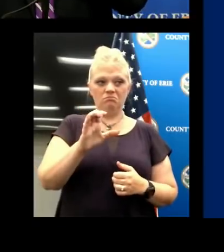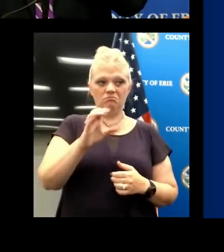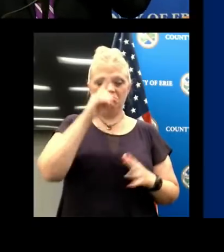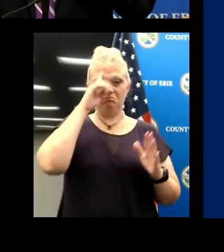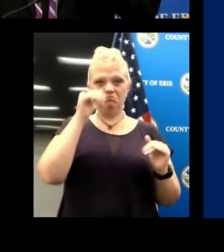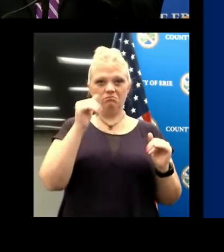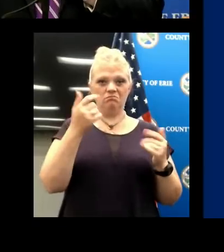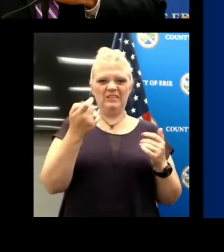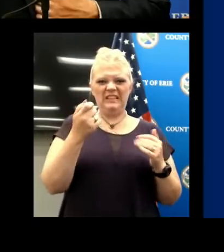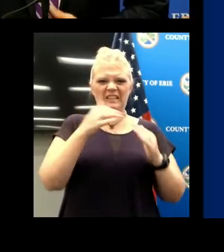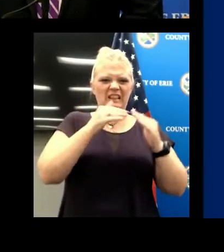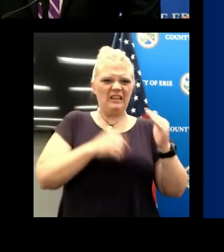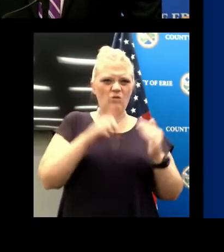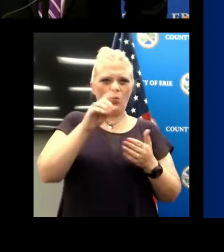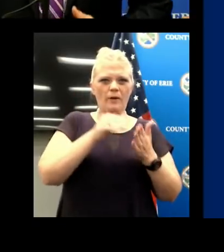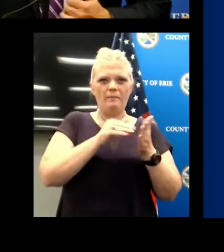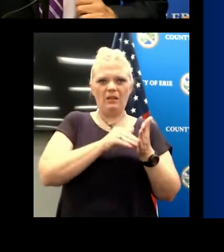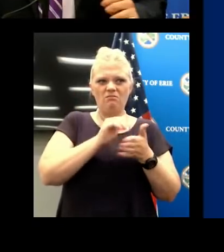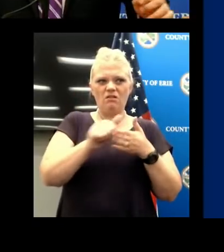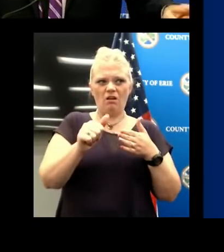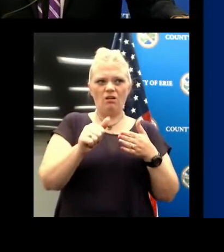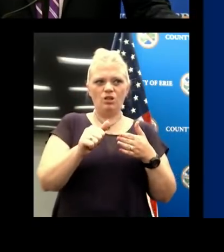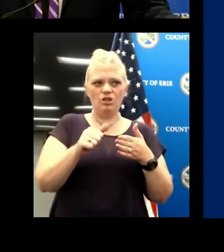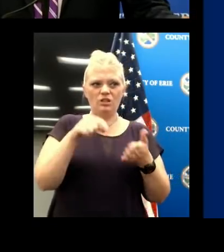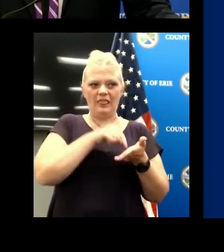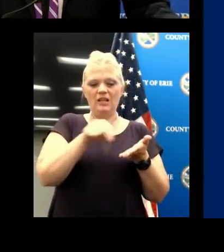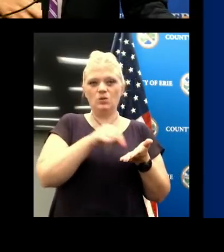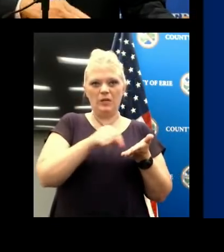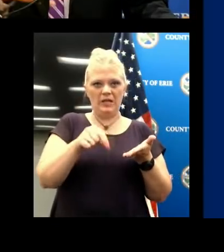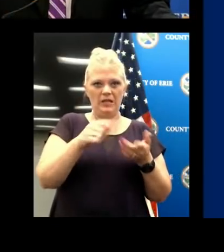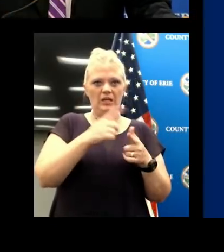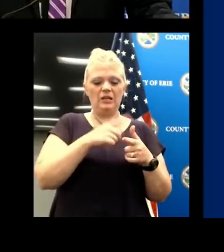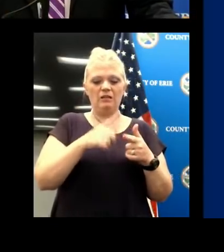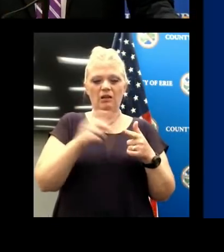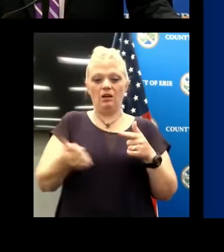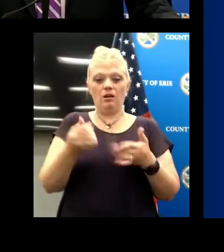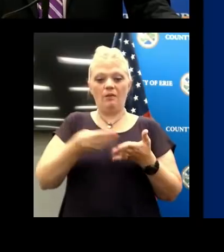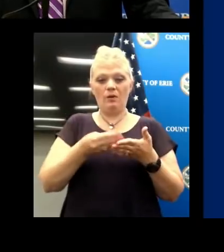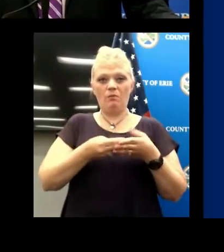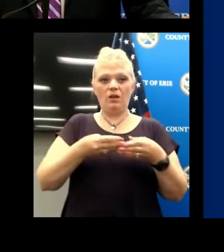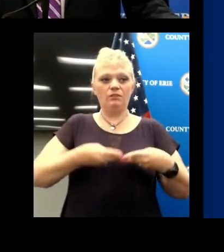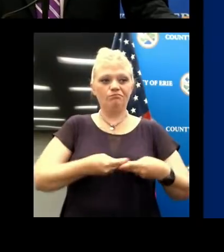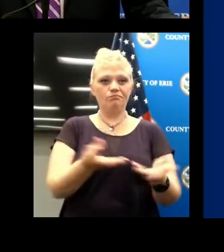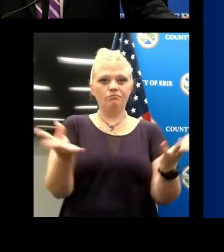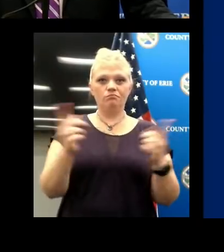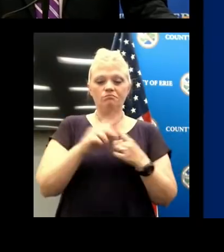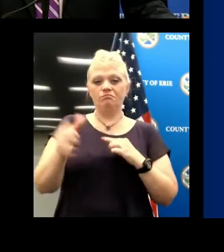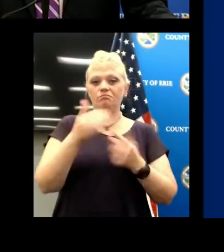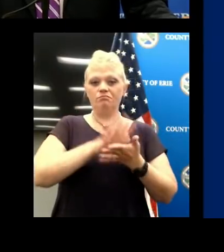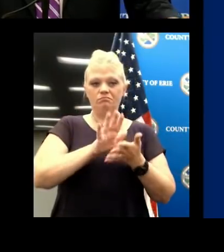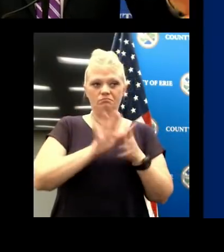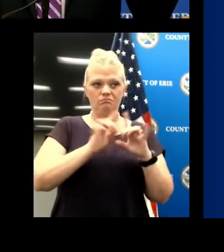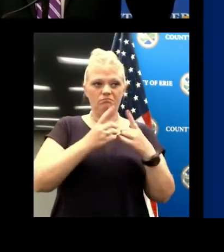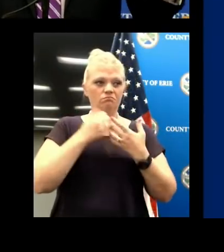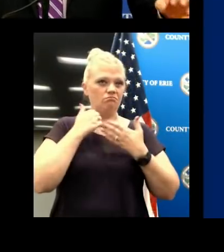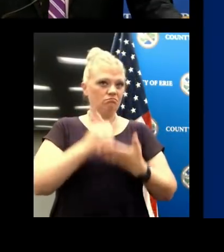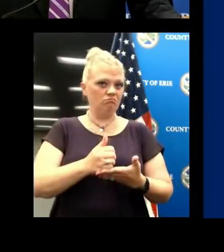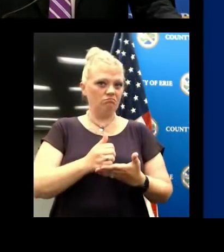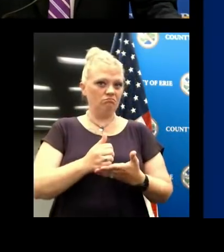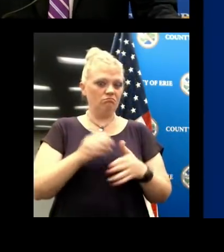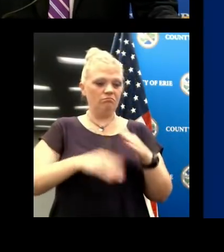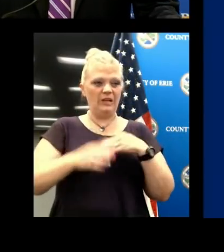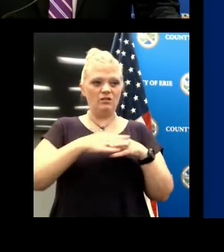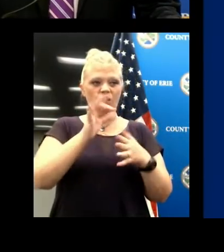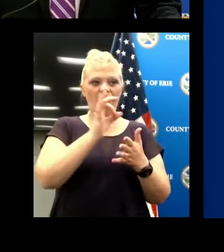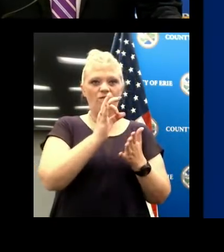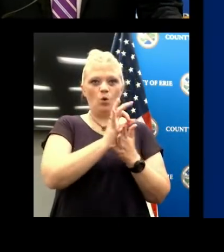a little less than $1 million to go out the door this week, and then other money will flow to those school districts to assist them based on the formula